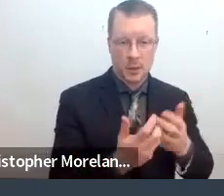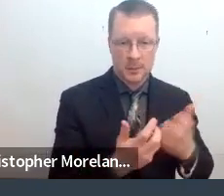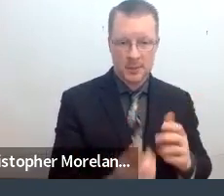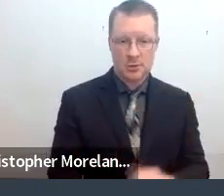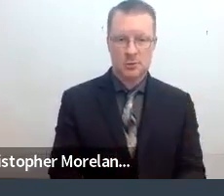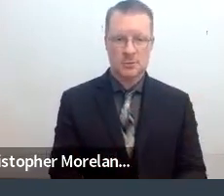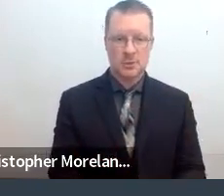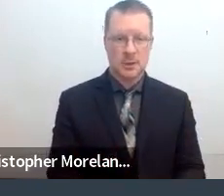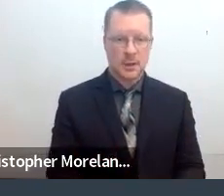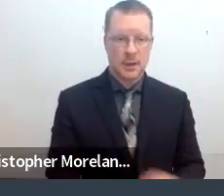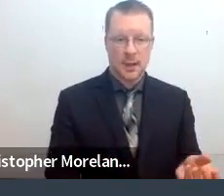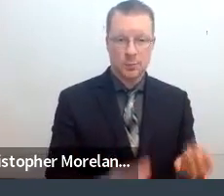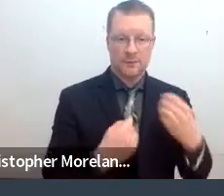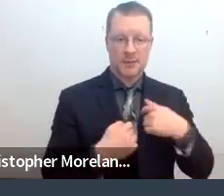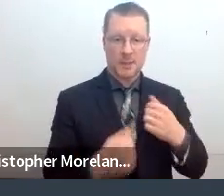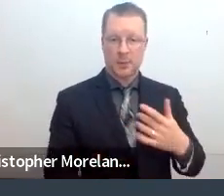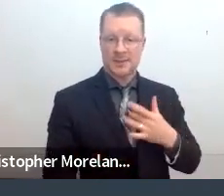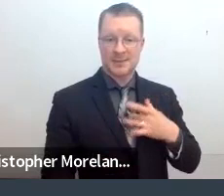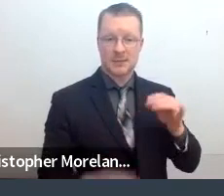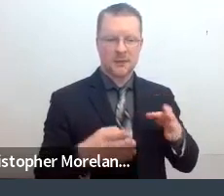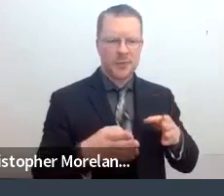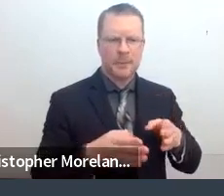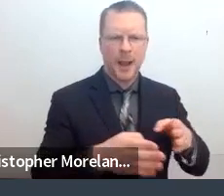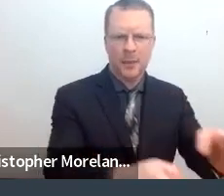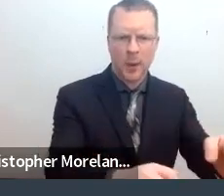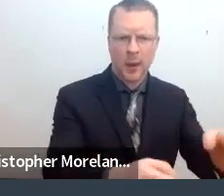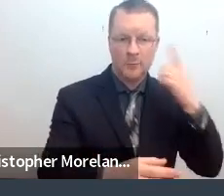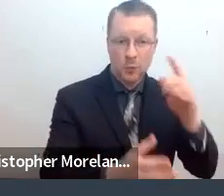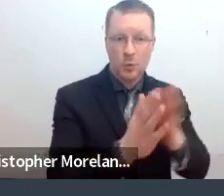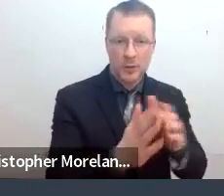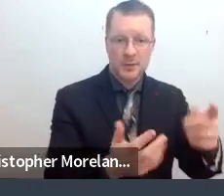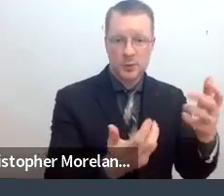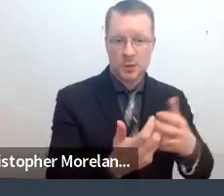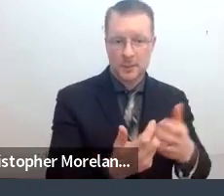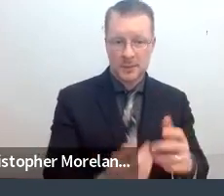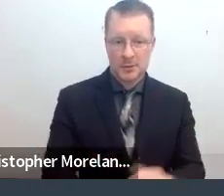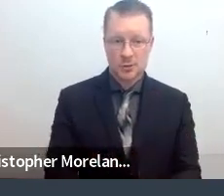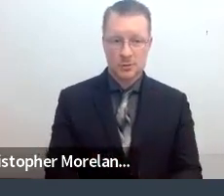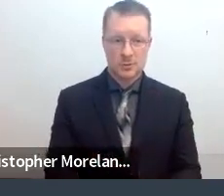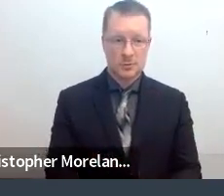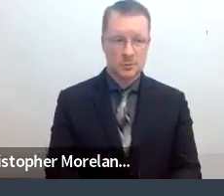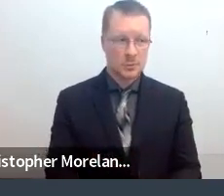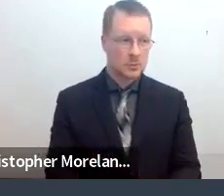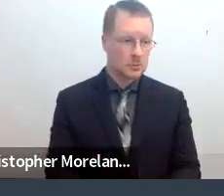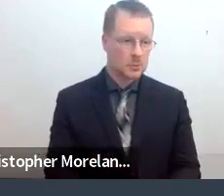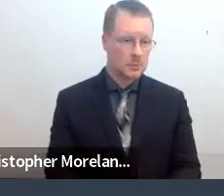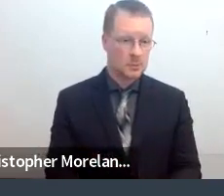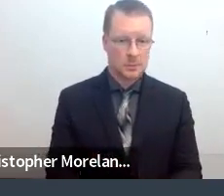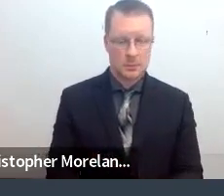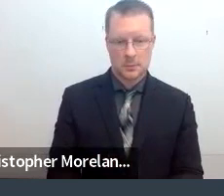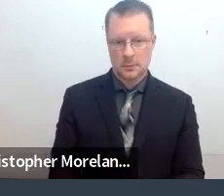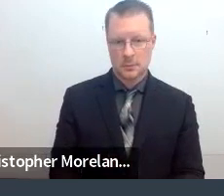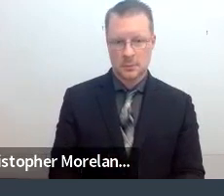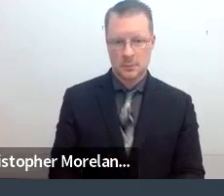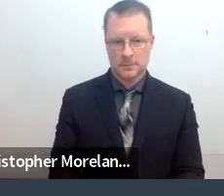welcoming for people with disabilities. Does that provide me with a way to